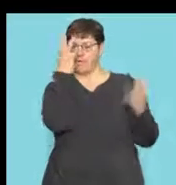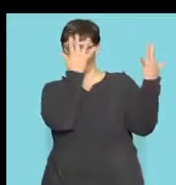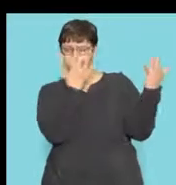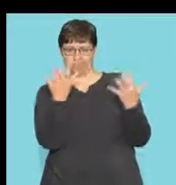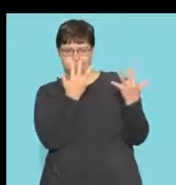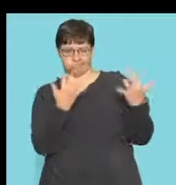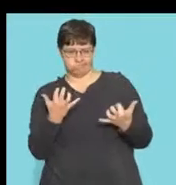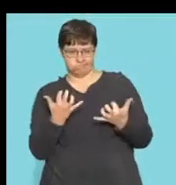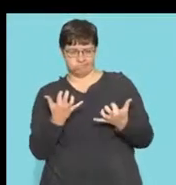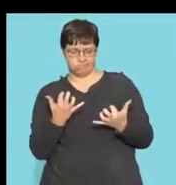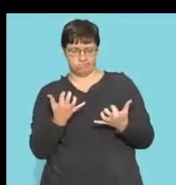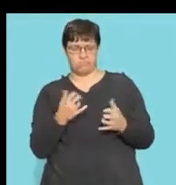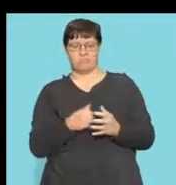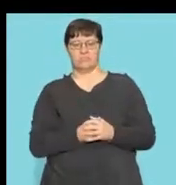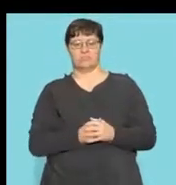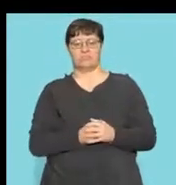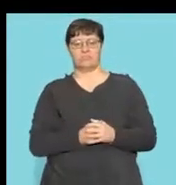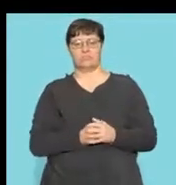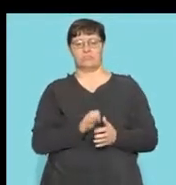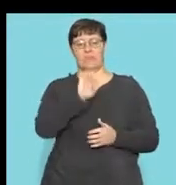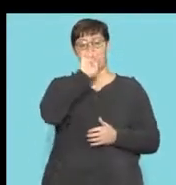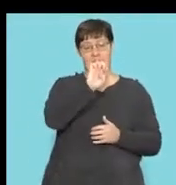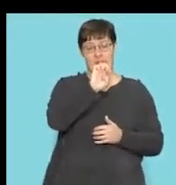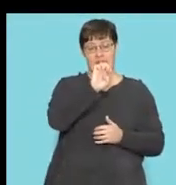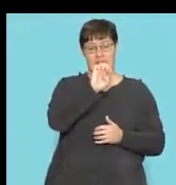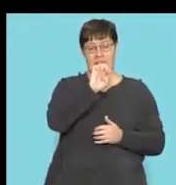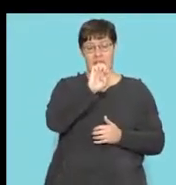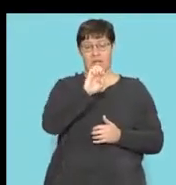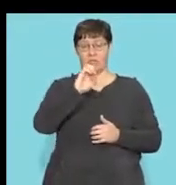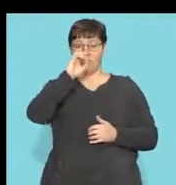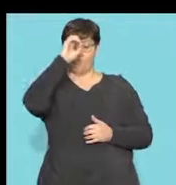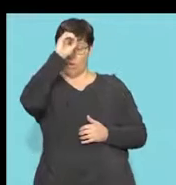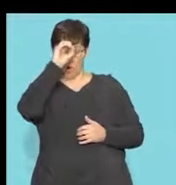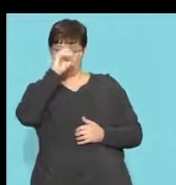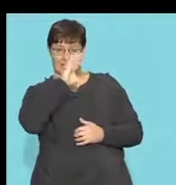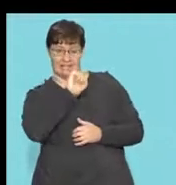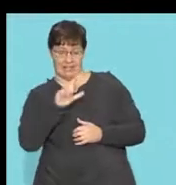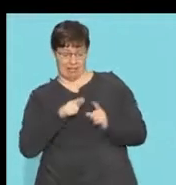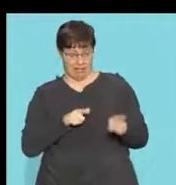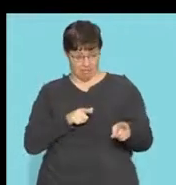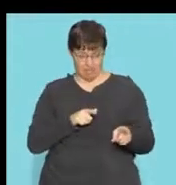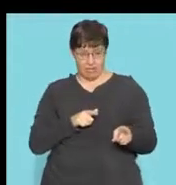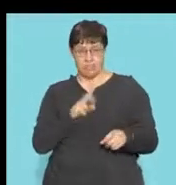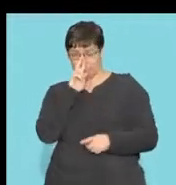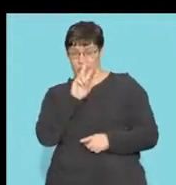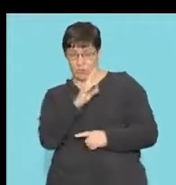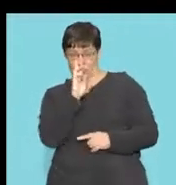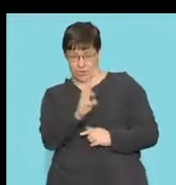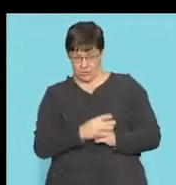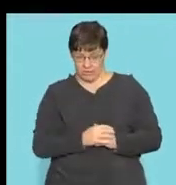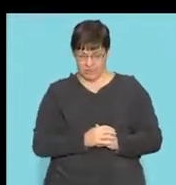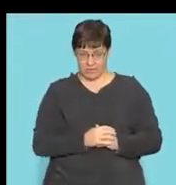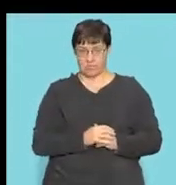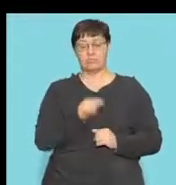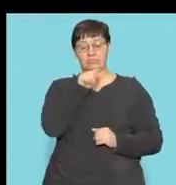Let's calculate the E naught of the cell. So that's what we're going to look at.